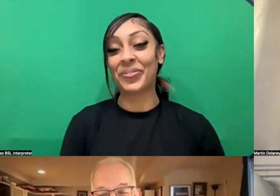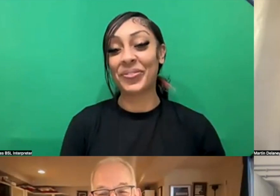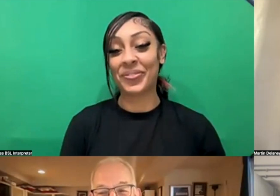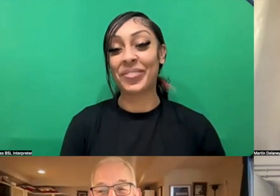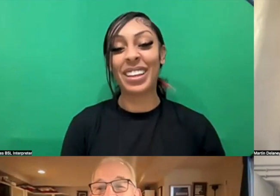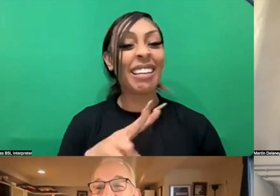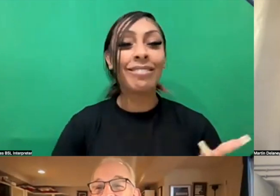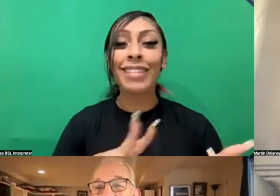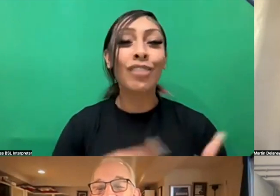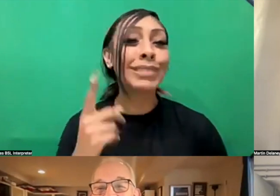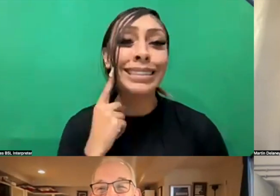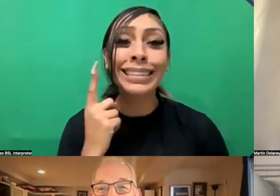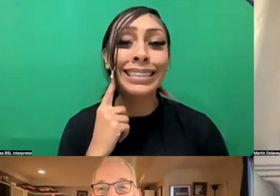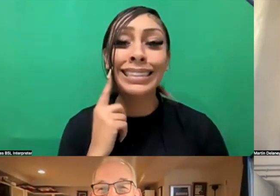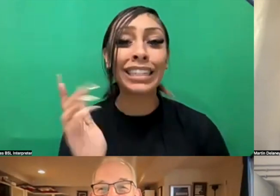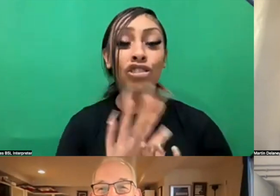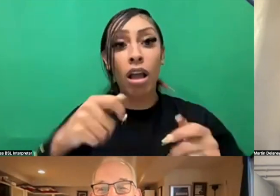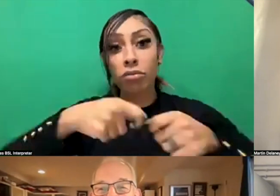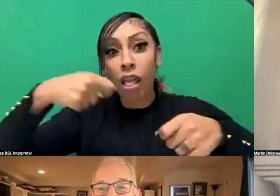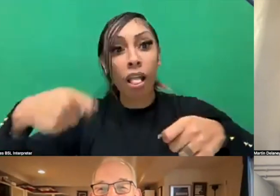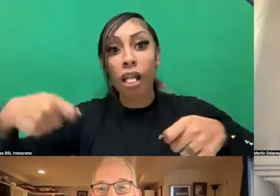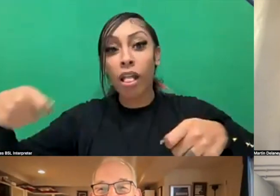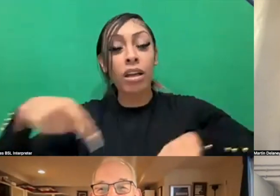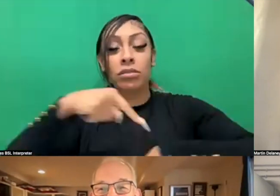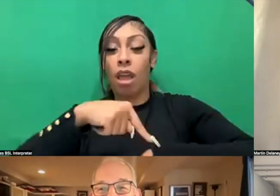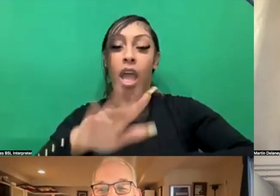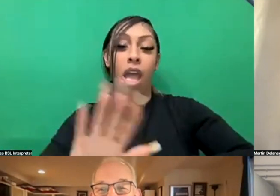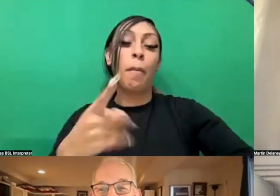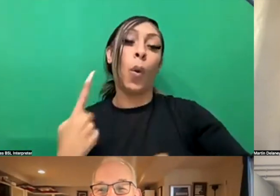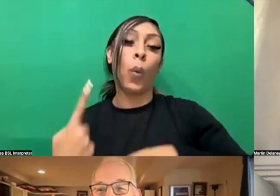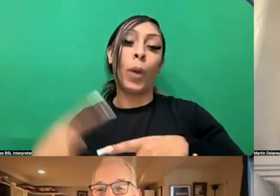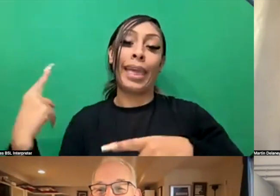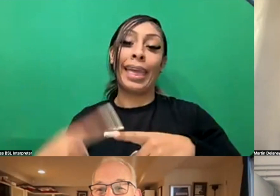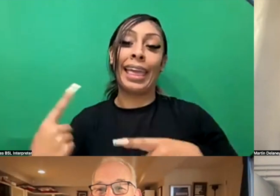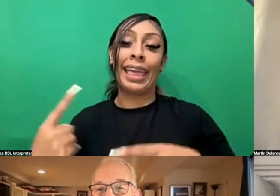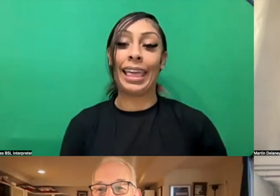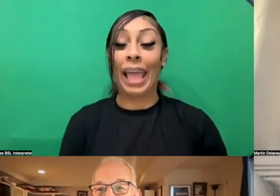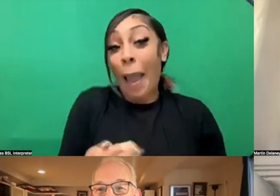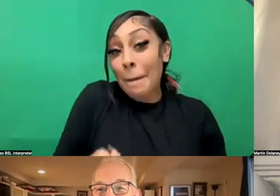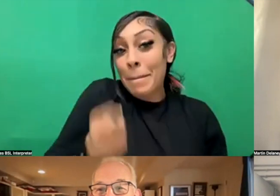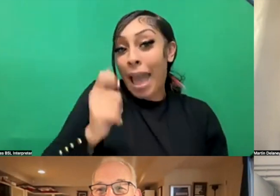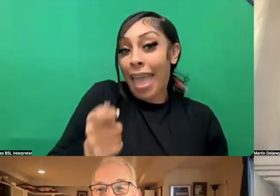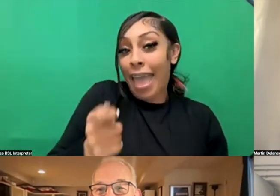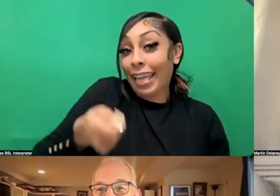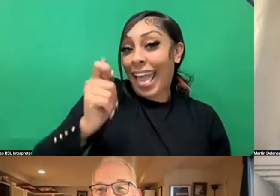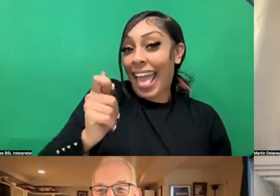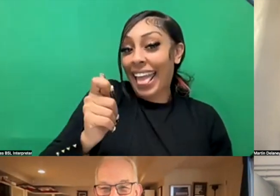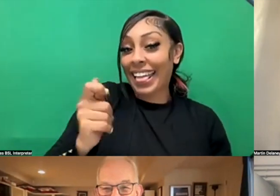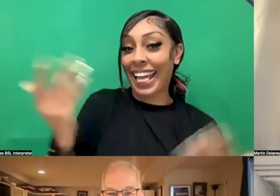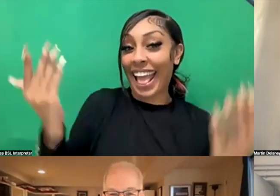easy. I promise. It's not, it won't take much more of your here in the UK. It's pancake night. I don't know if the same in the